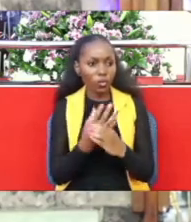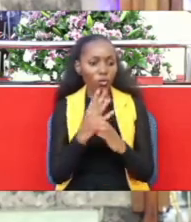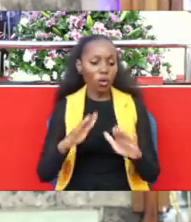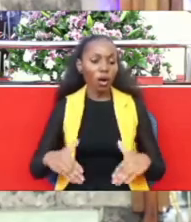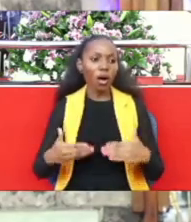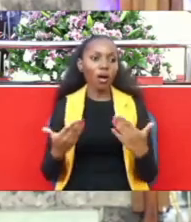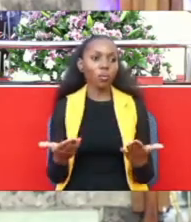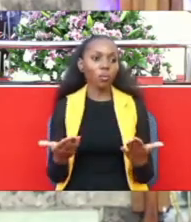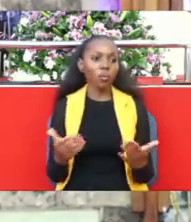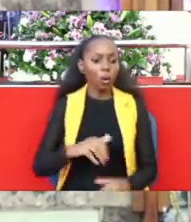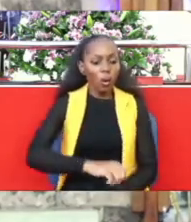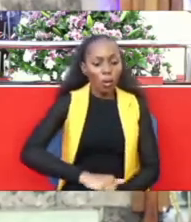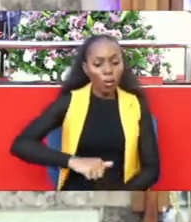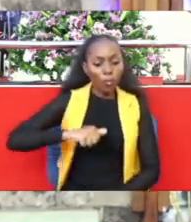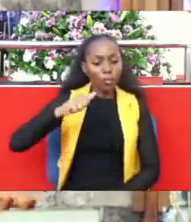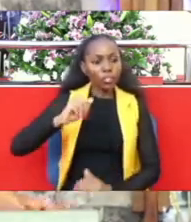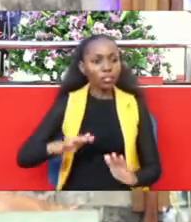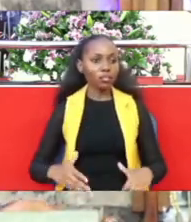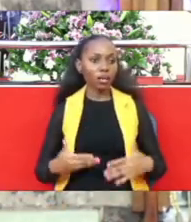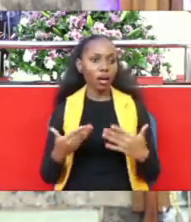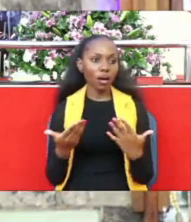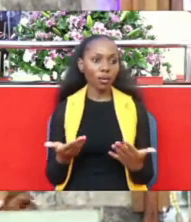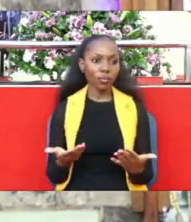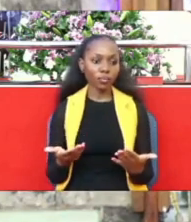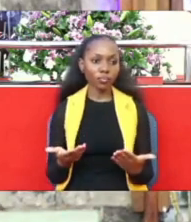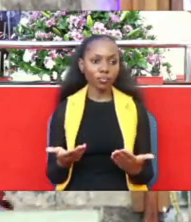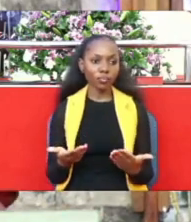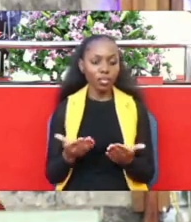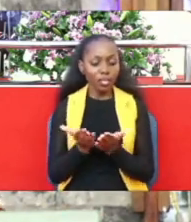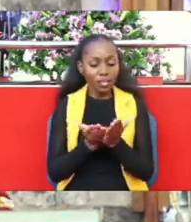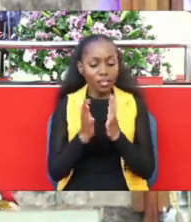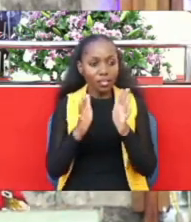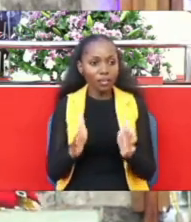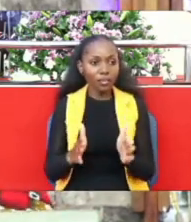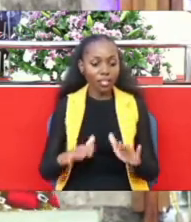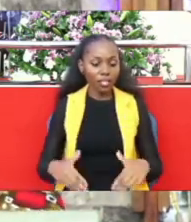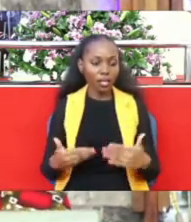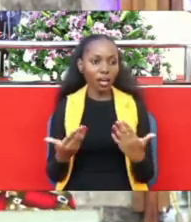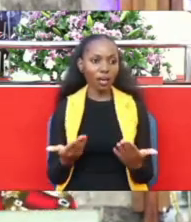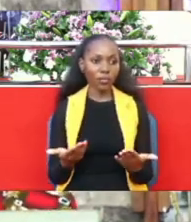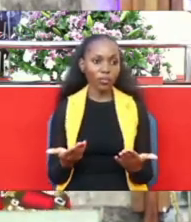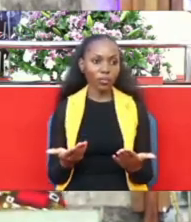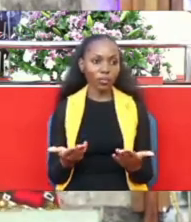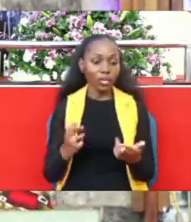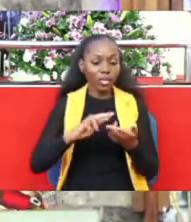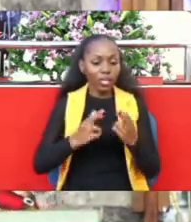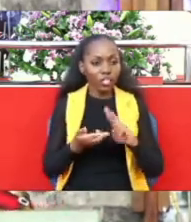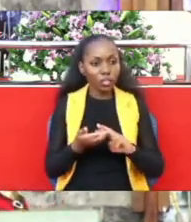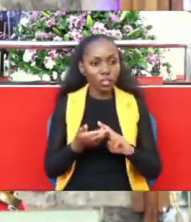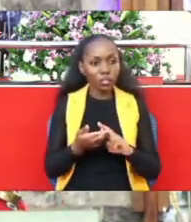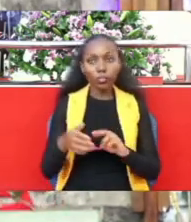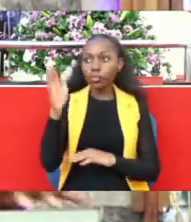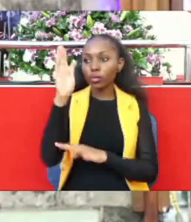ile wa what about slaves? Na wale watumwa. And then in chapter 6, katika sura ya sita, he is now